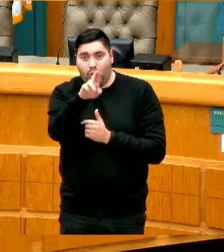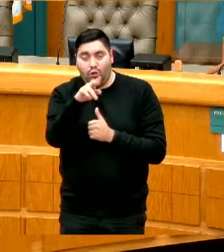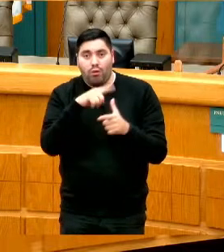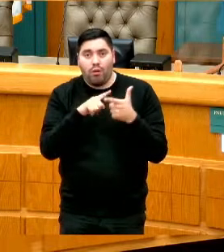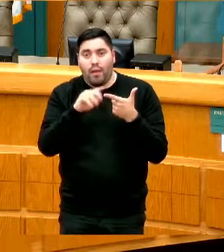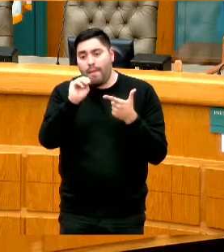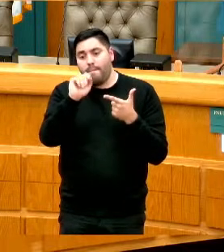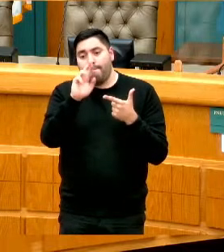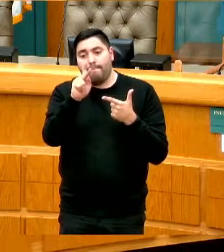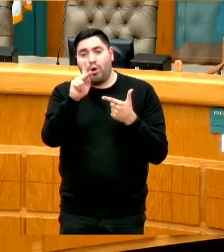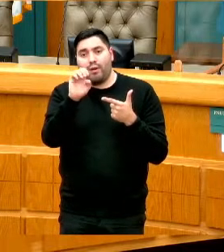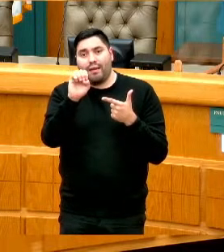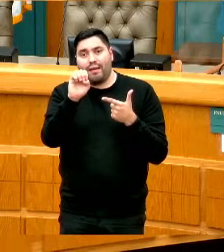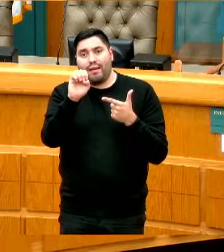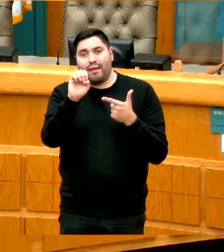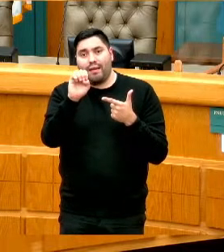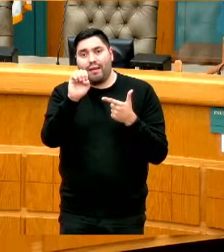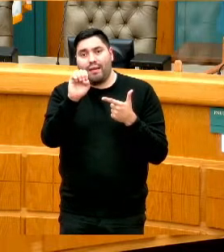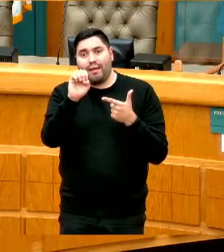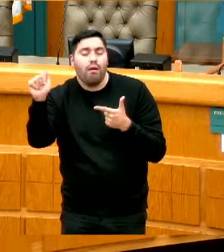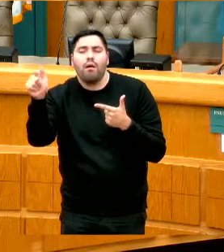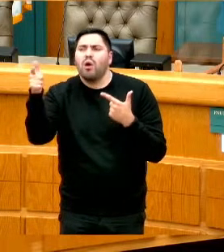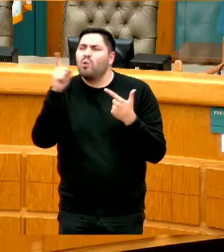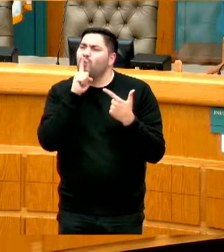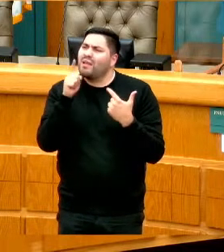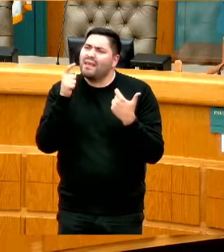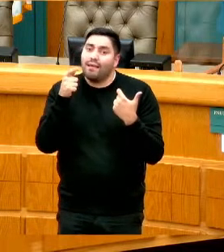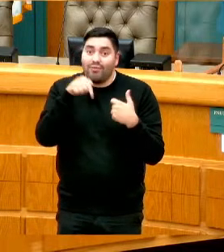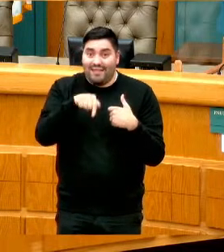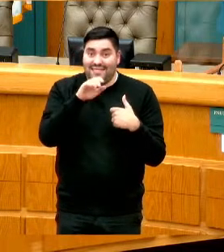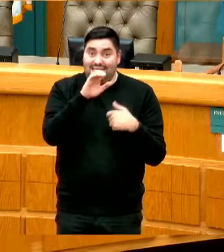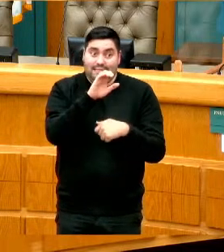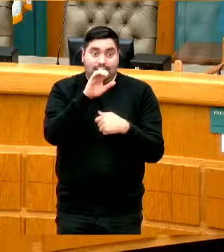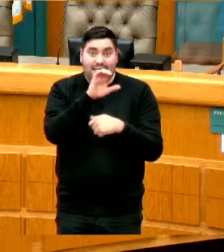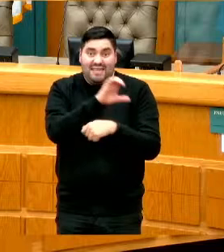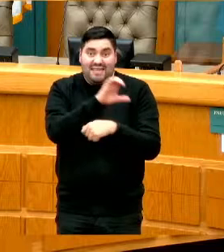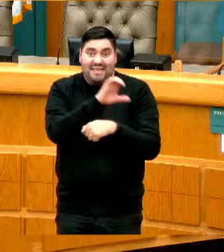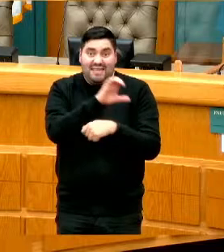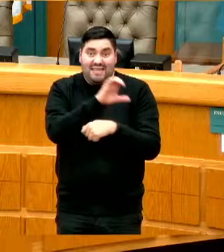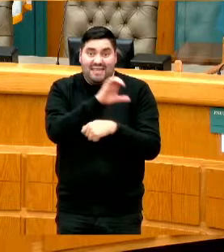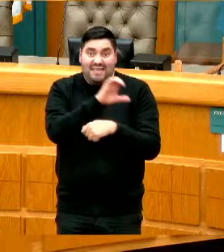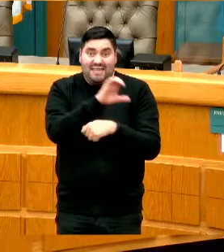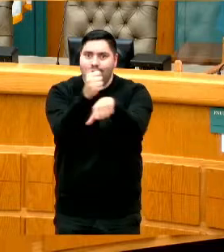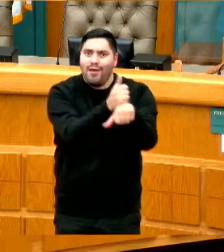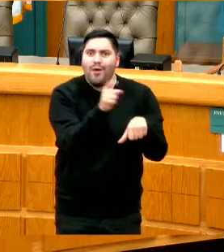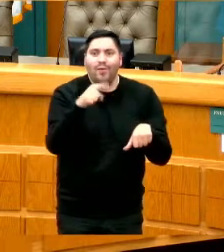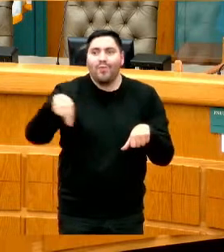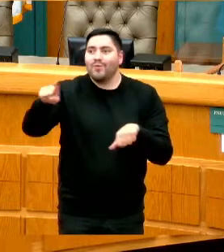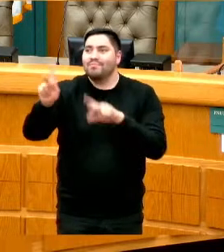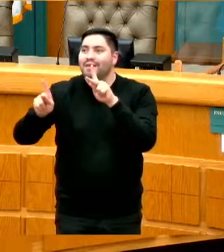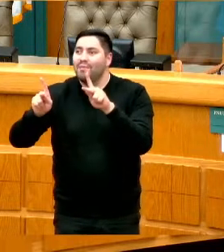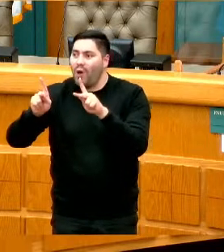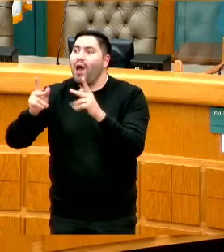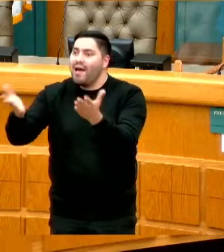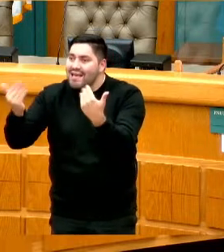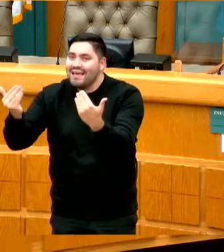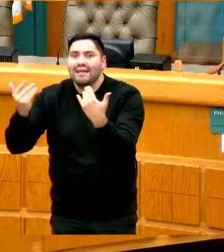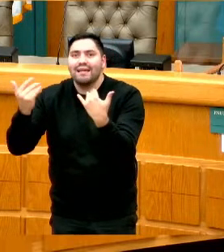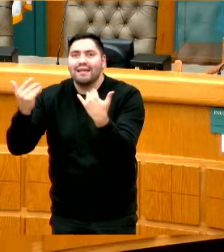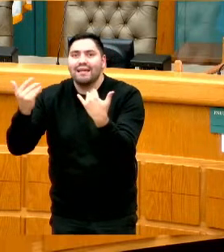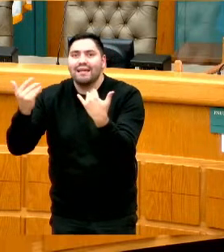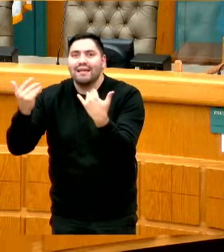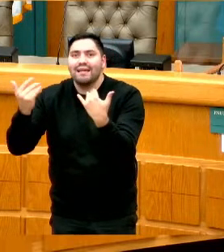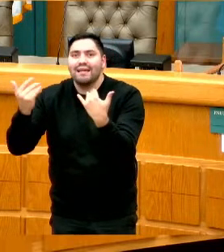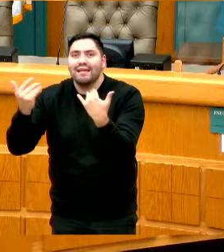Escamilla, these clinics are reaching populations we had not been able to reach before. And how can we